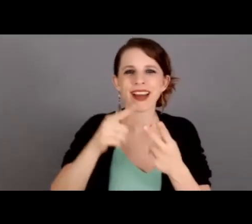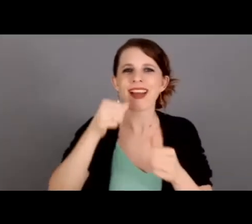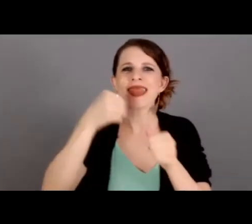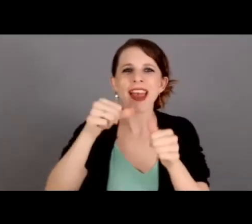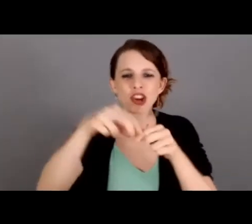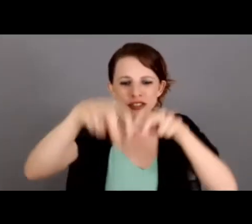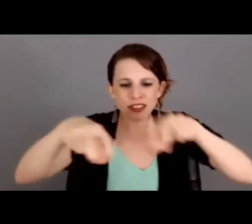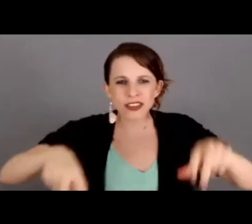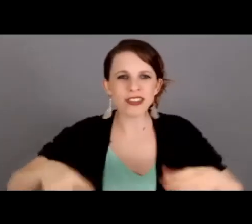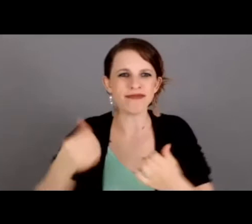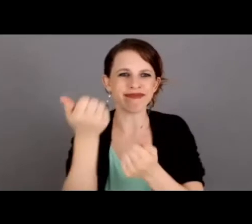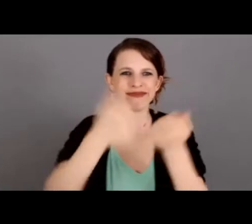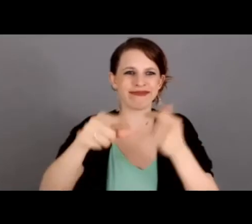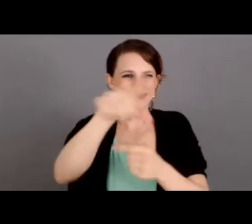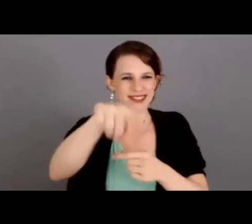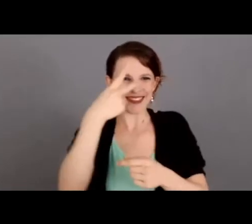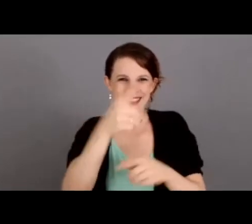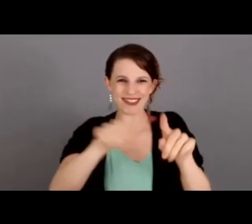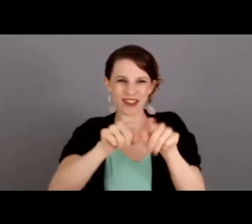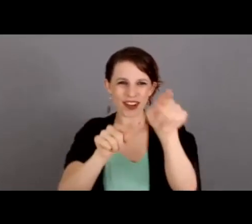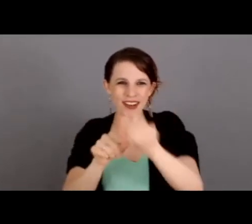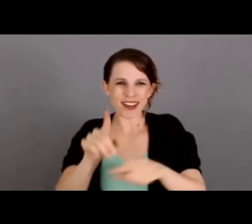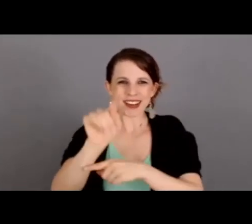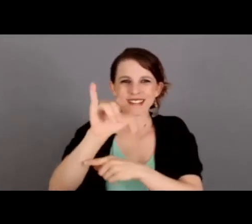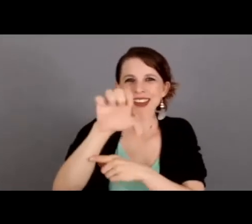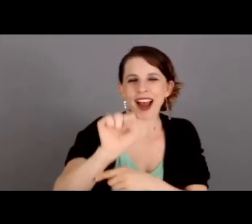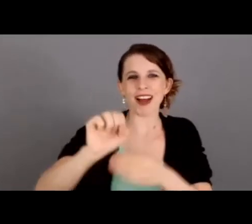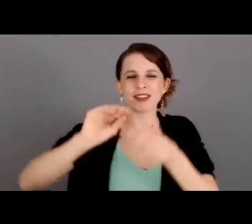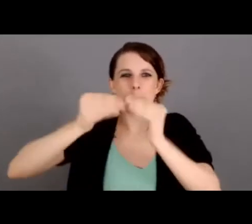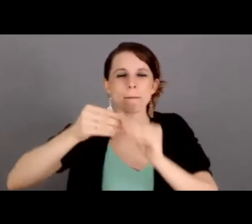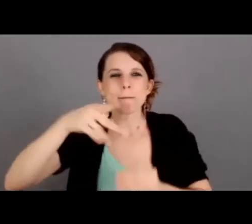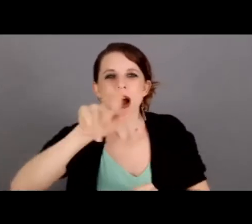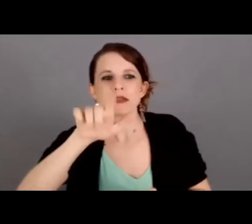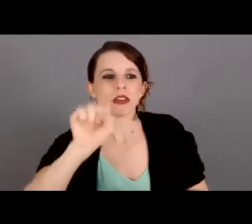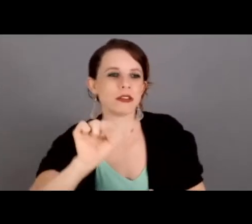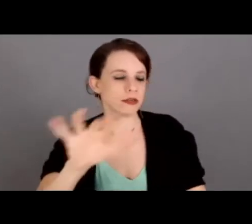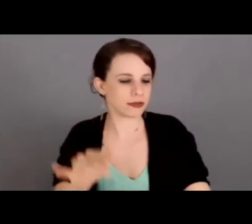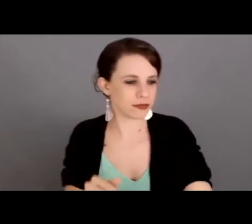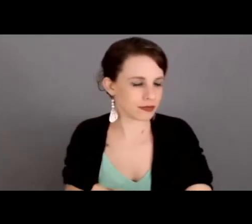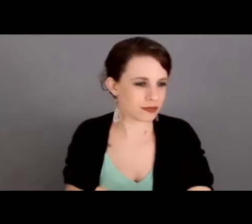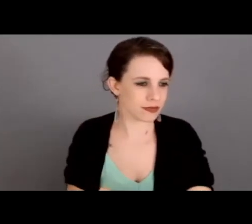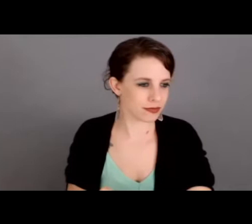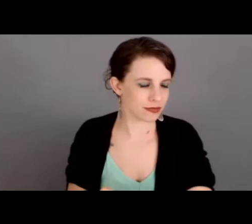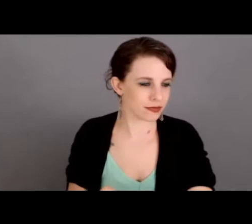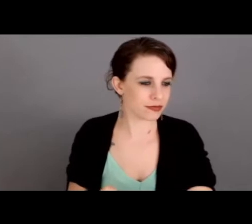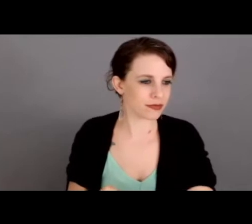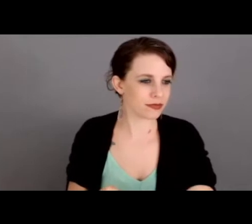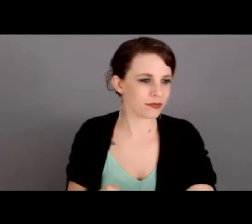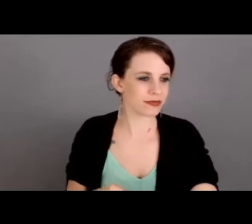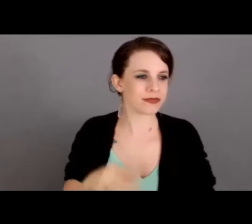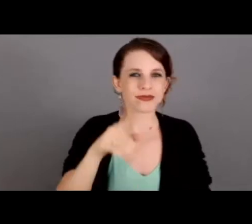And you could use magnets, and as you can see, the different items here, they're on the screen, puzzles and so